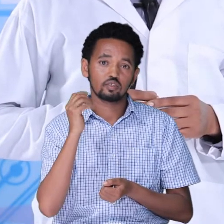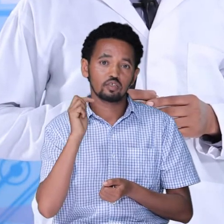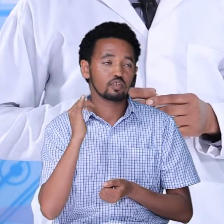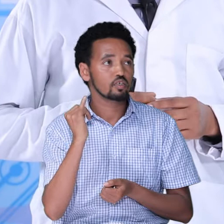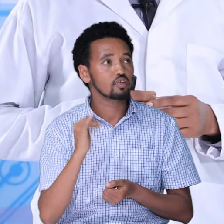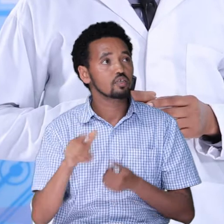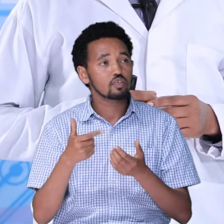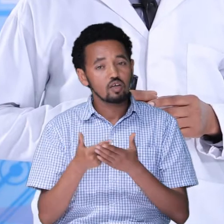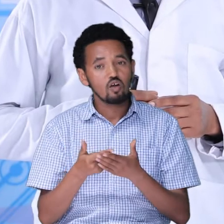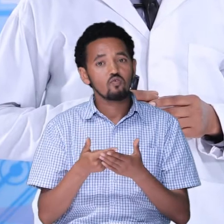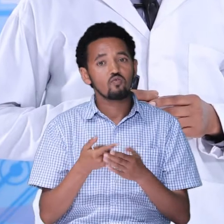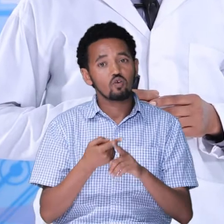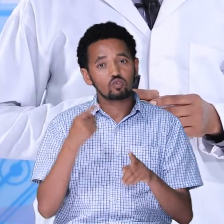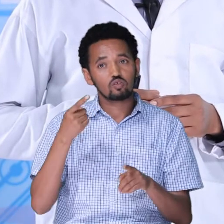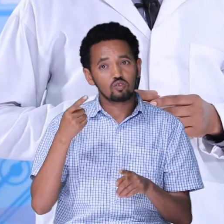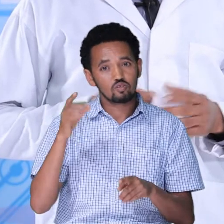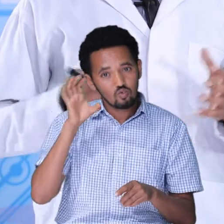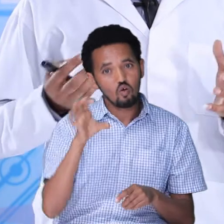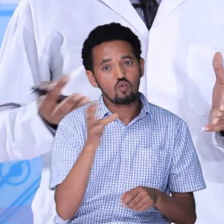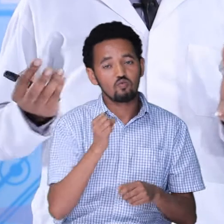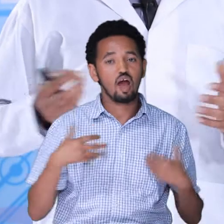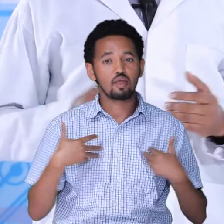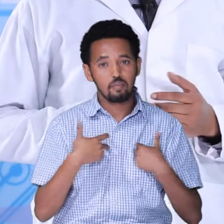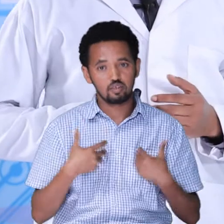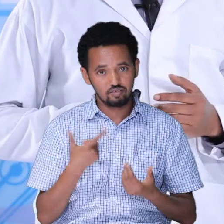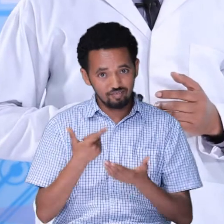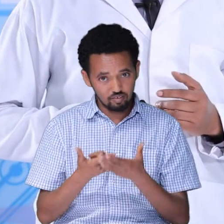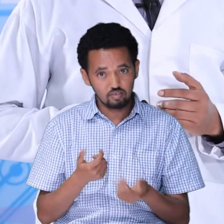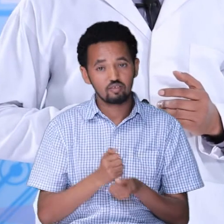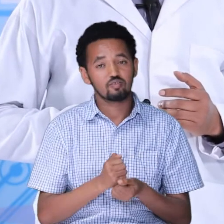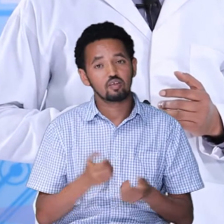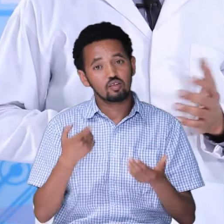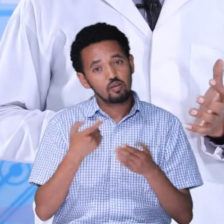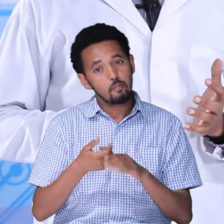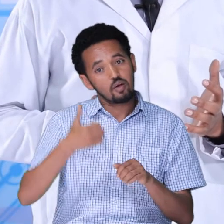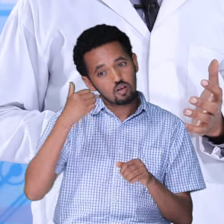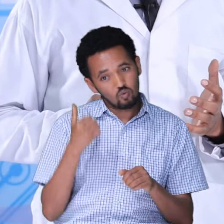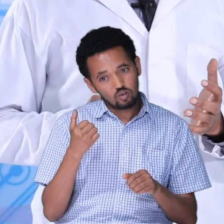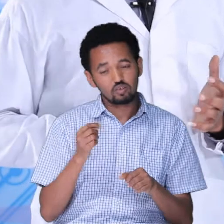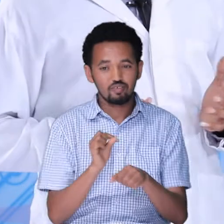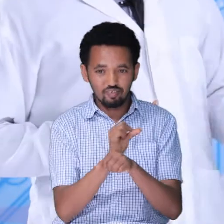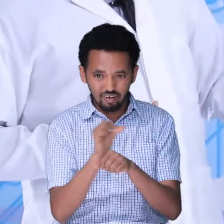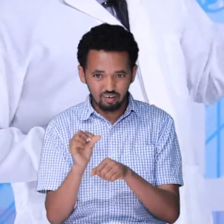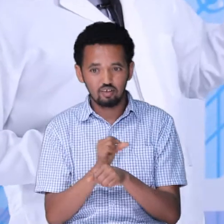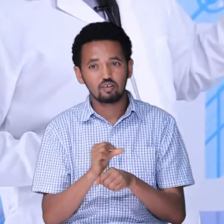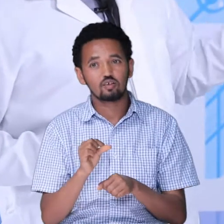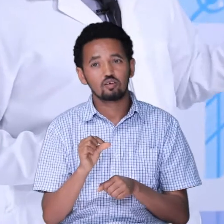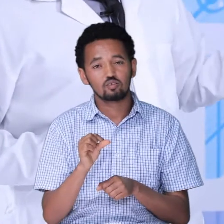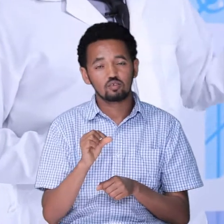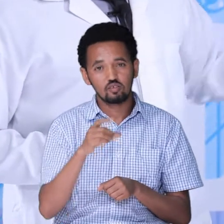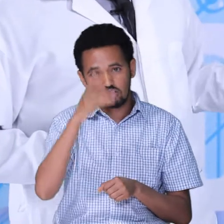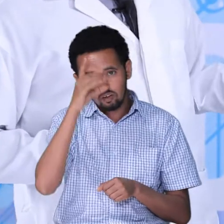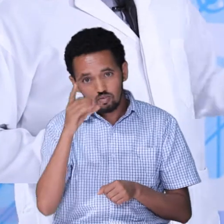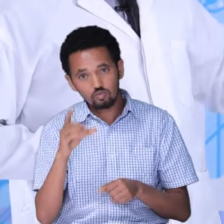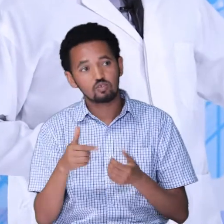force of animals. It is the indicator of backward technique. The other one,